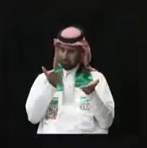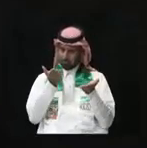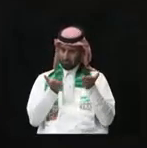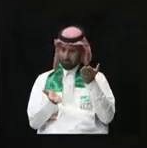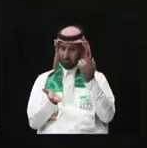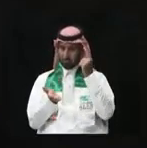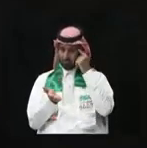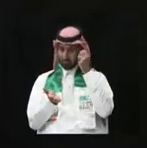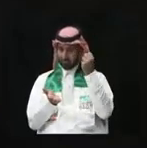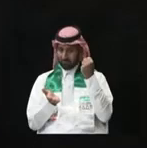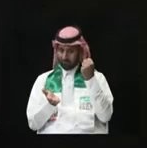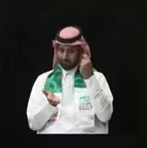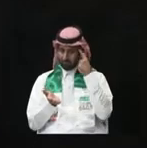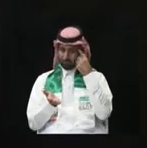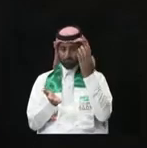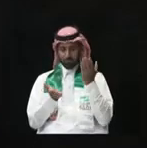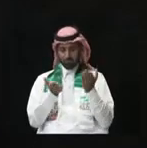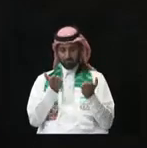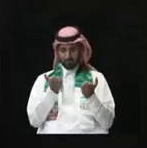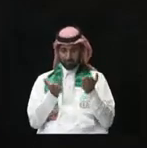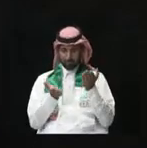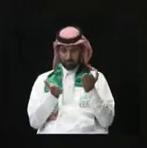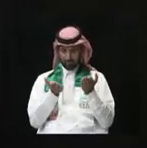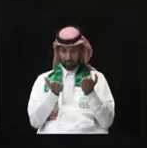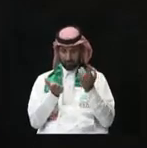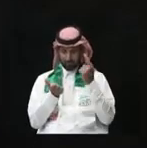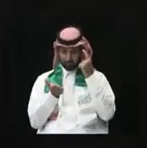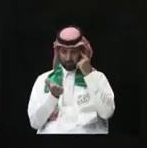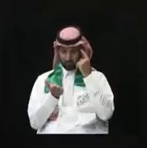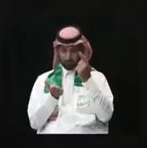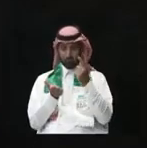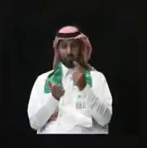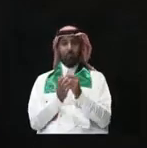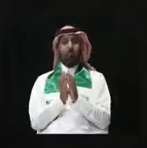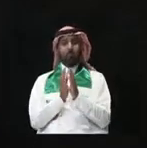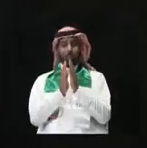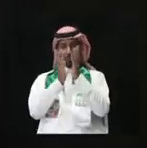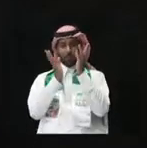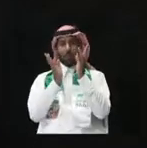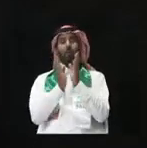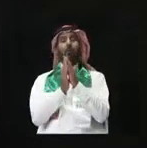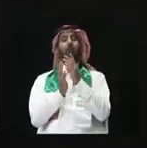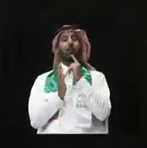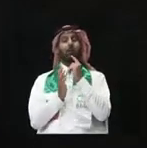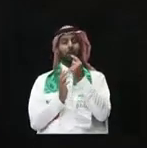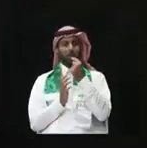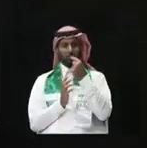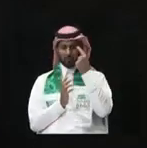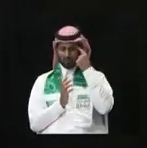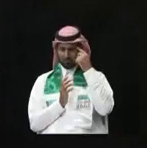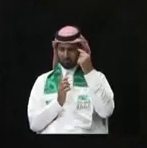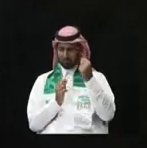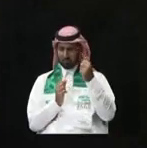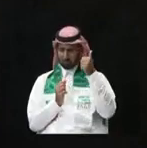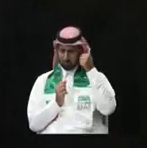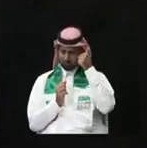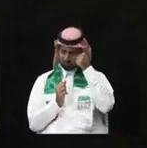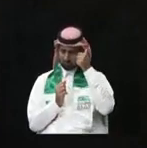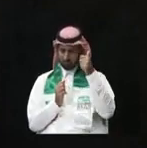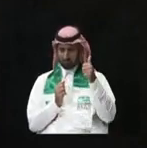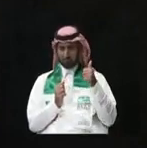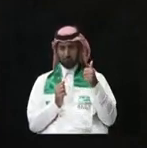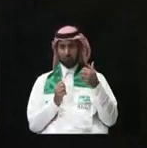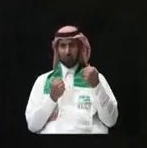word for strength and justice. They are the palm tree stands for prosperity, which